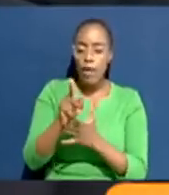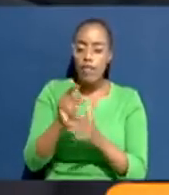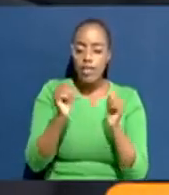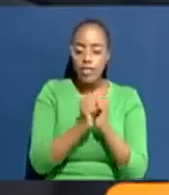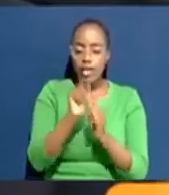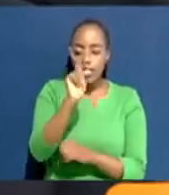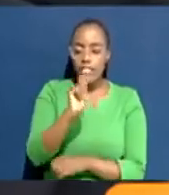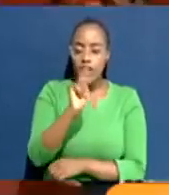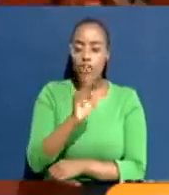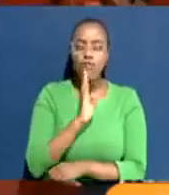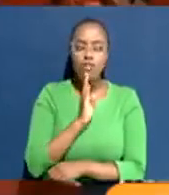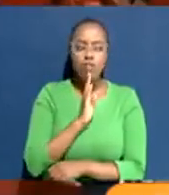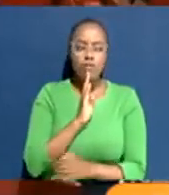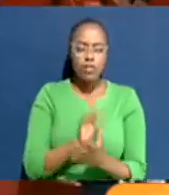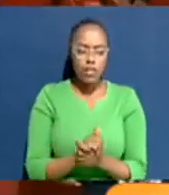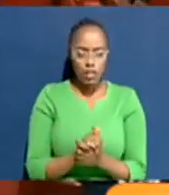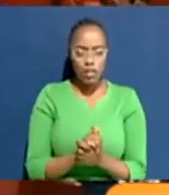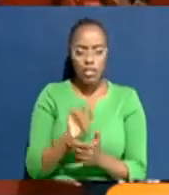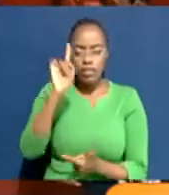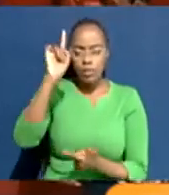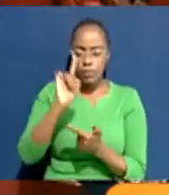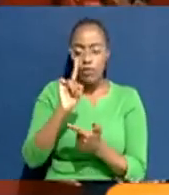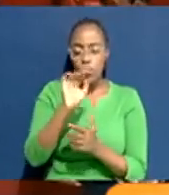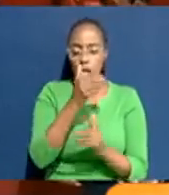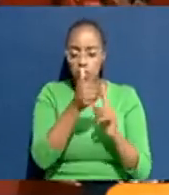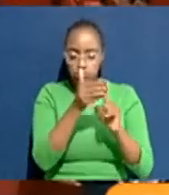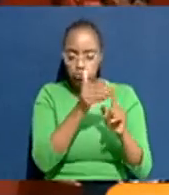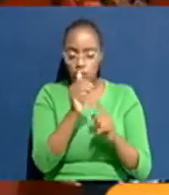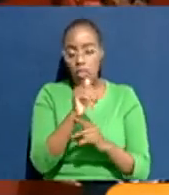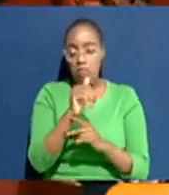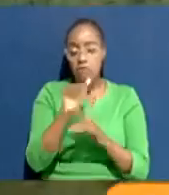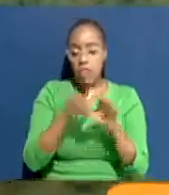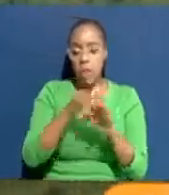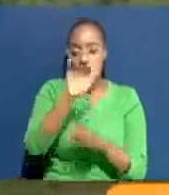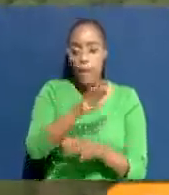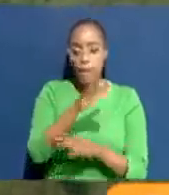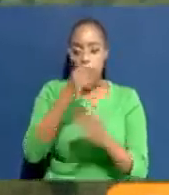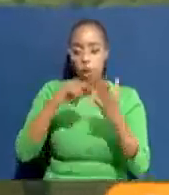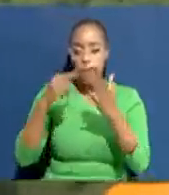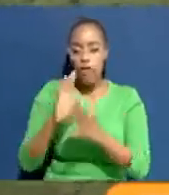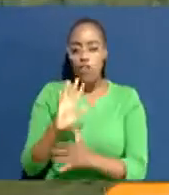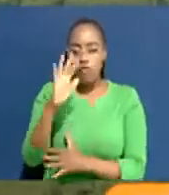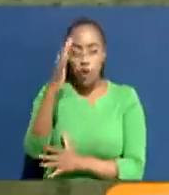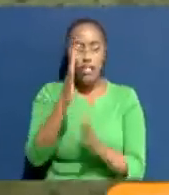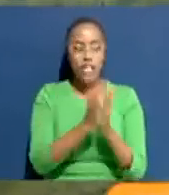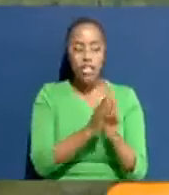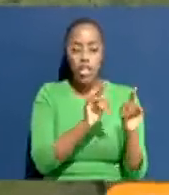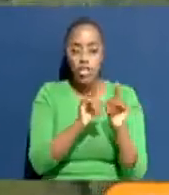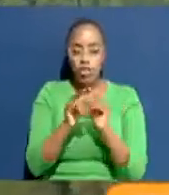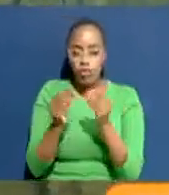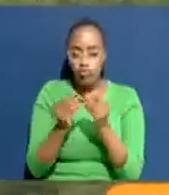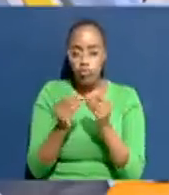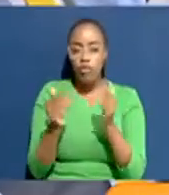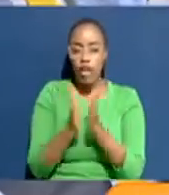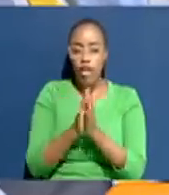trillion shillings debt. And to lure members to support the government's bid to improve forest cover so as to counter climate change and